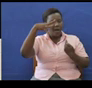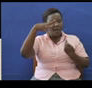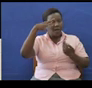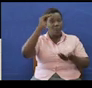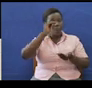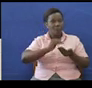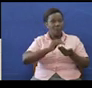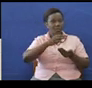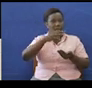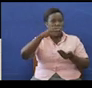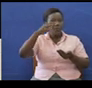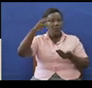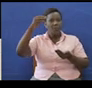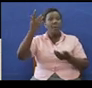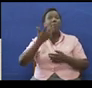water through